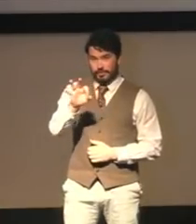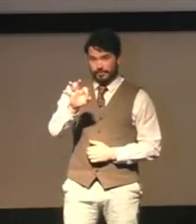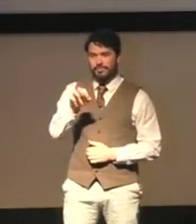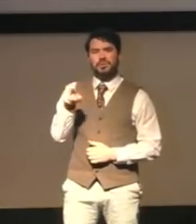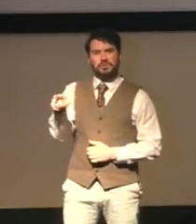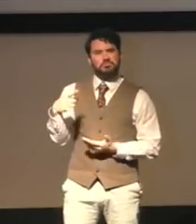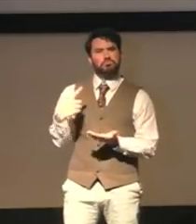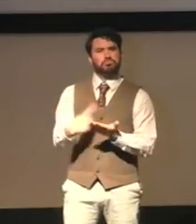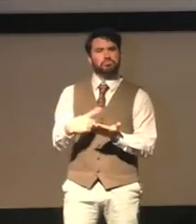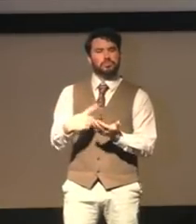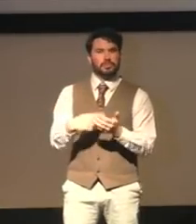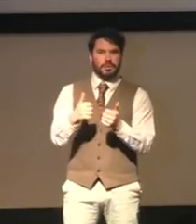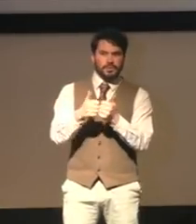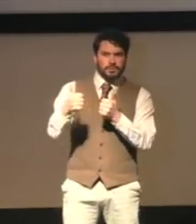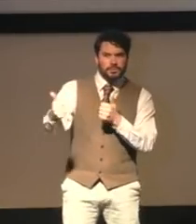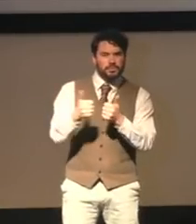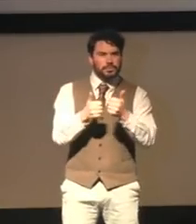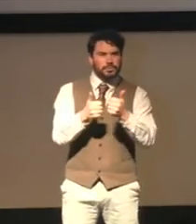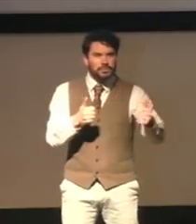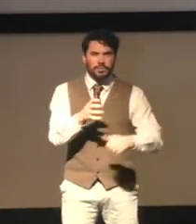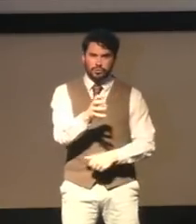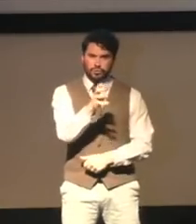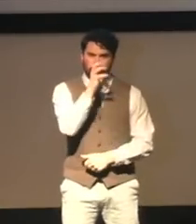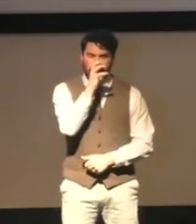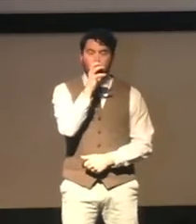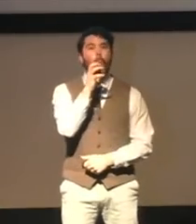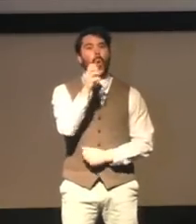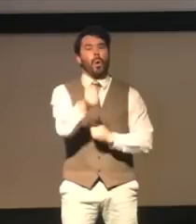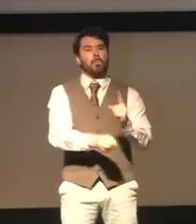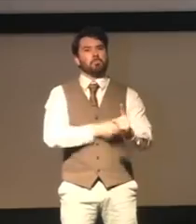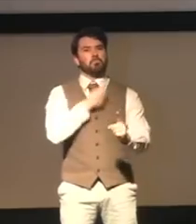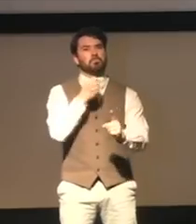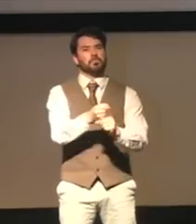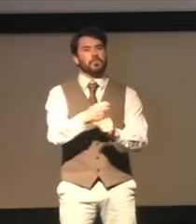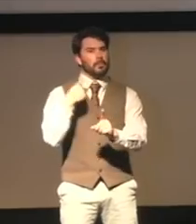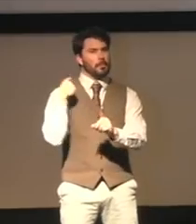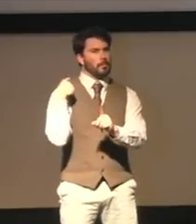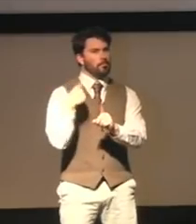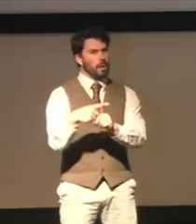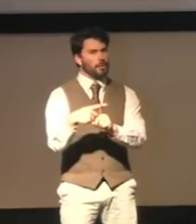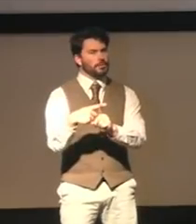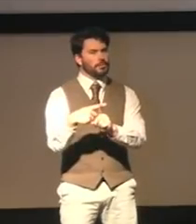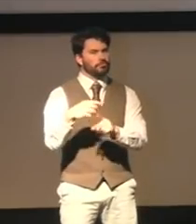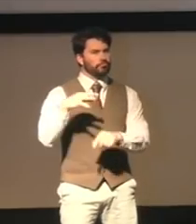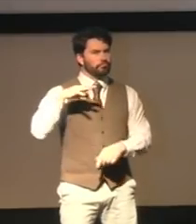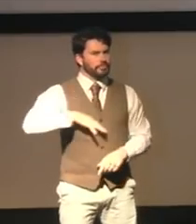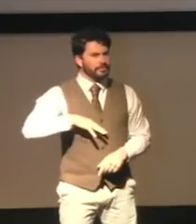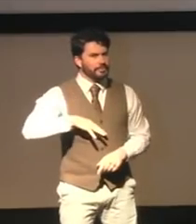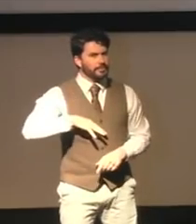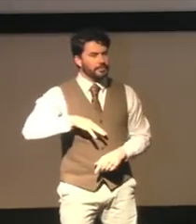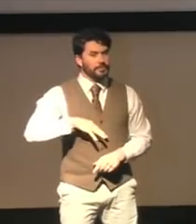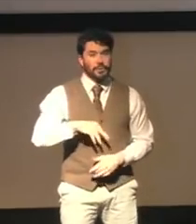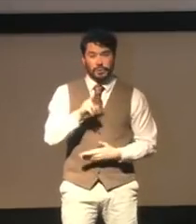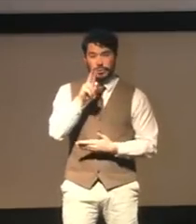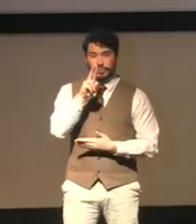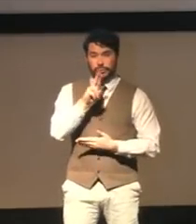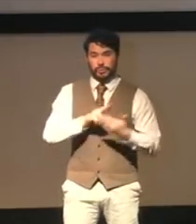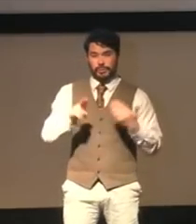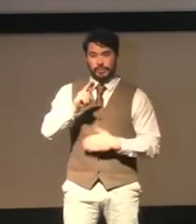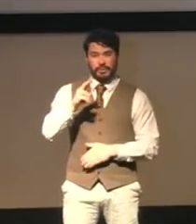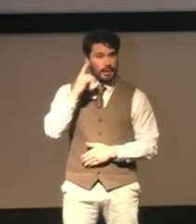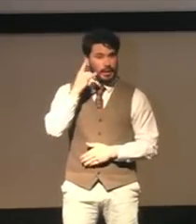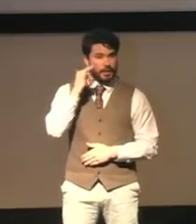distancing and how it makes a difference. This is from University of California, San